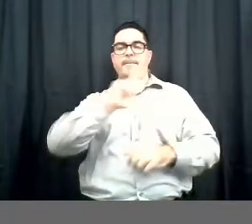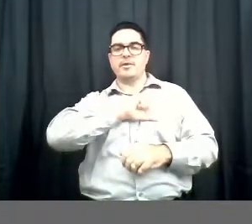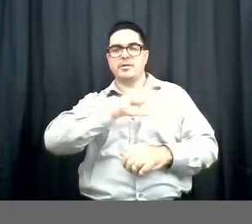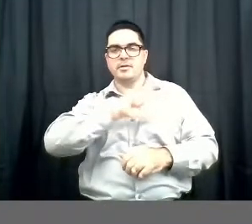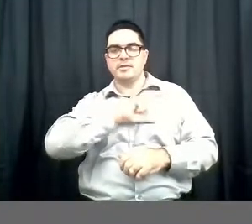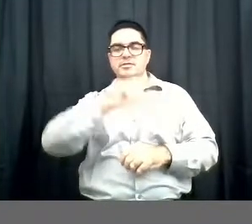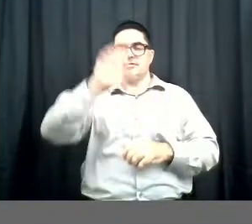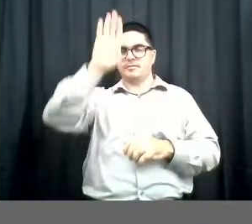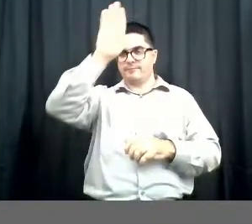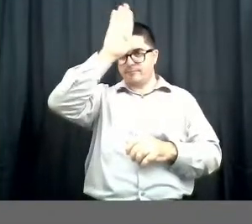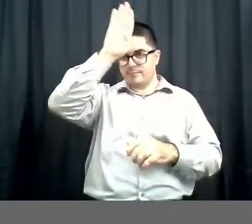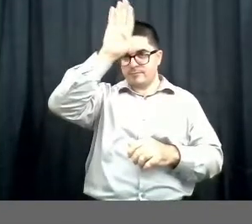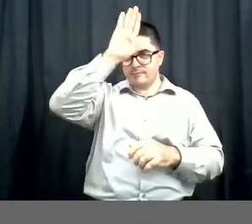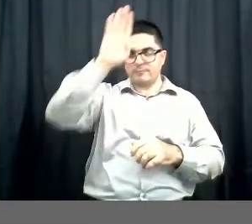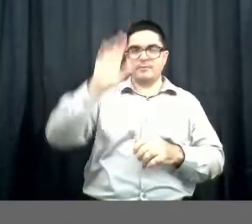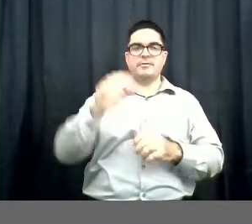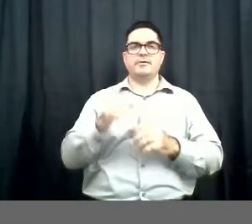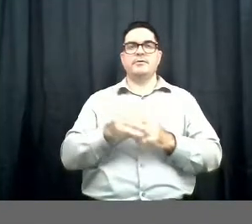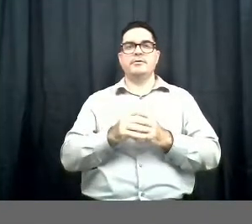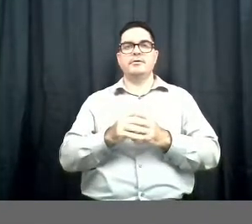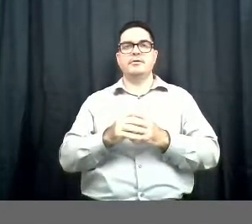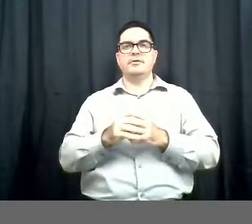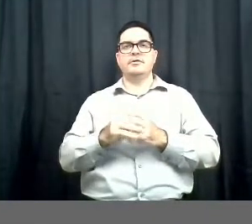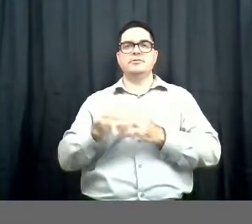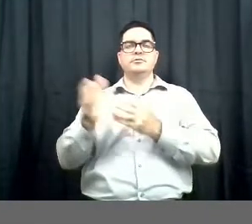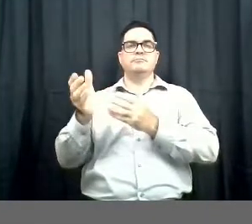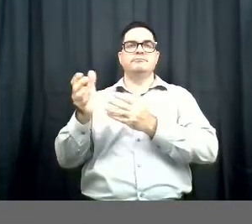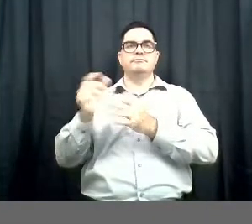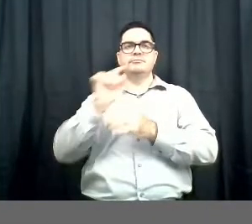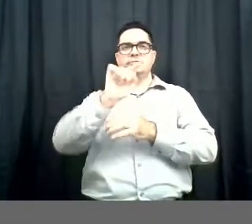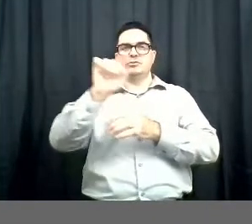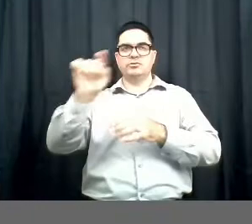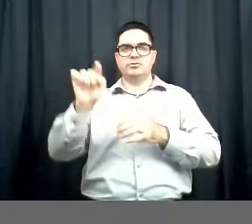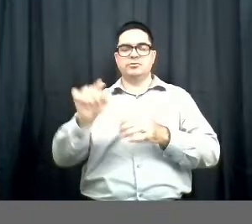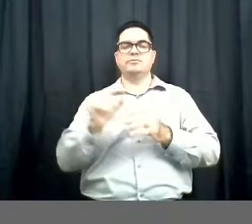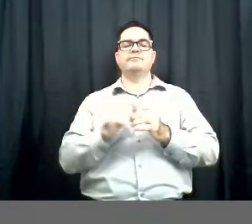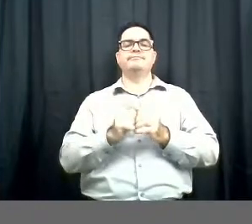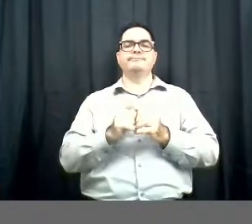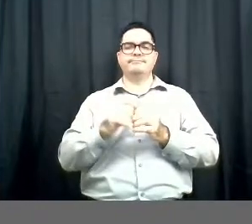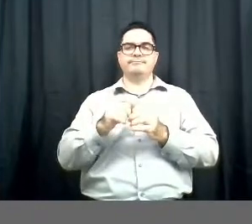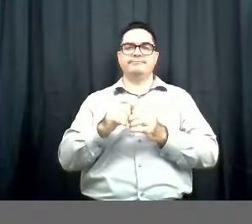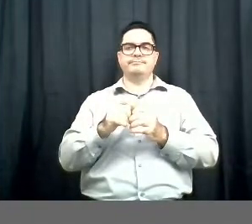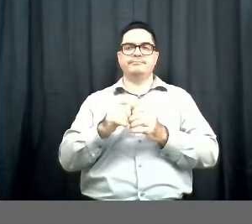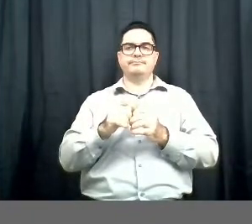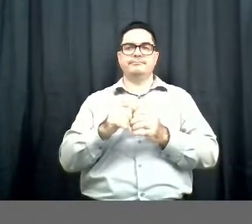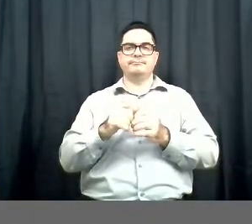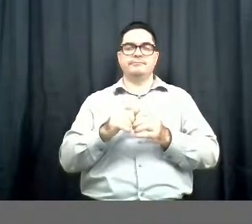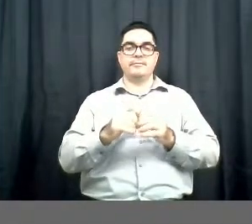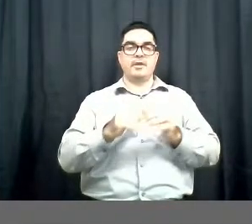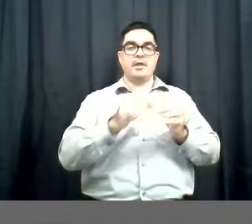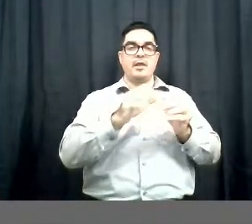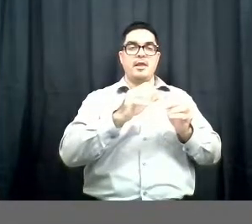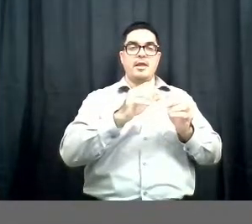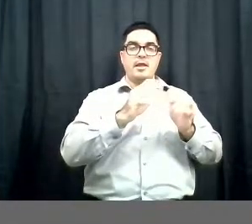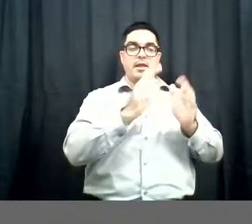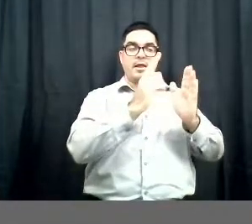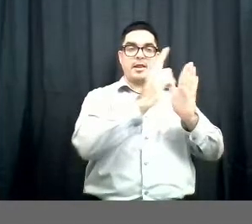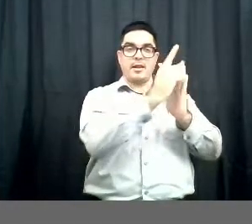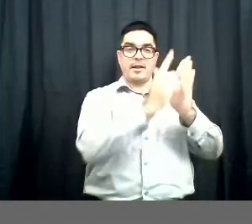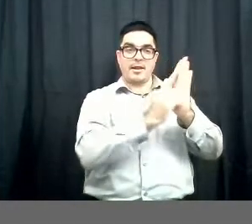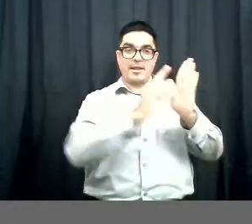correctional officers that participate in Act 447 and Act 1. Act 82 is slightly different. In fact, the